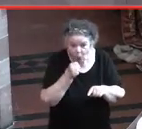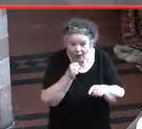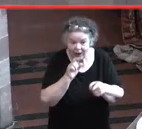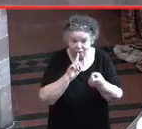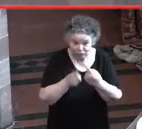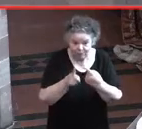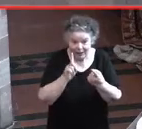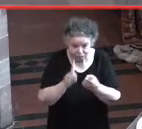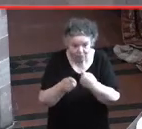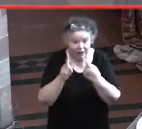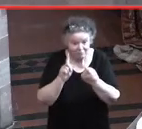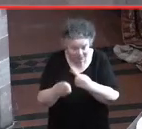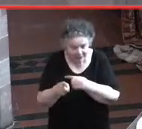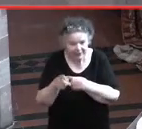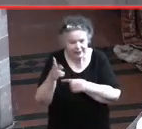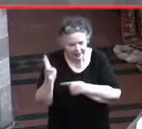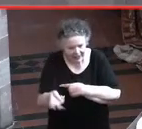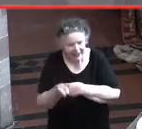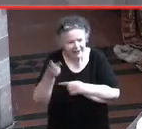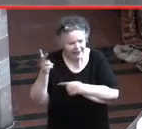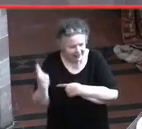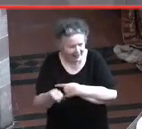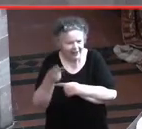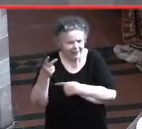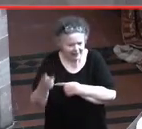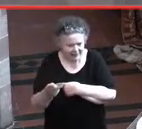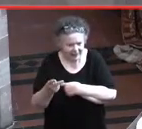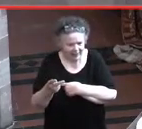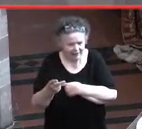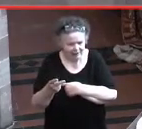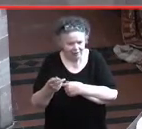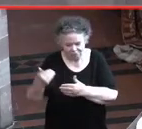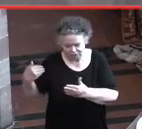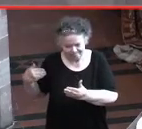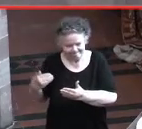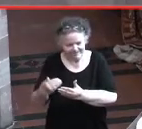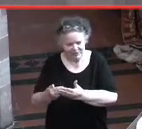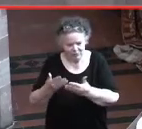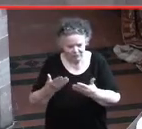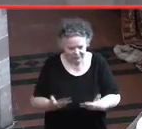question again and again and again on the journey to today.